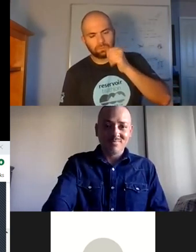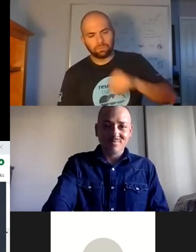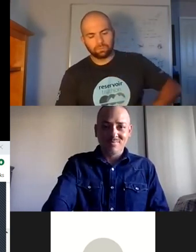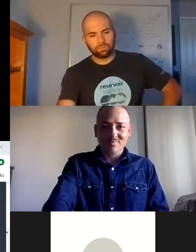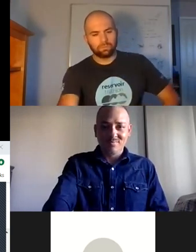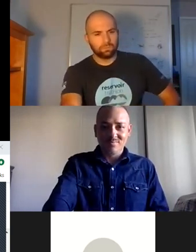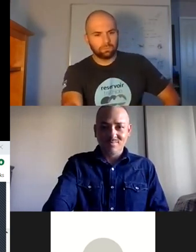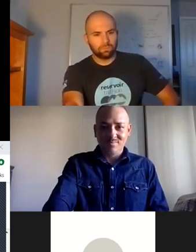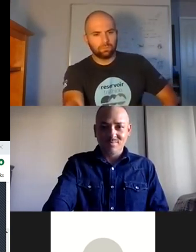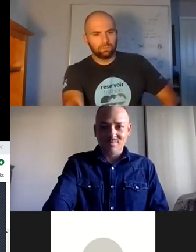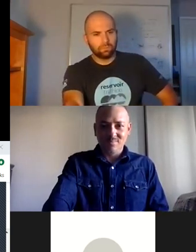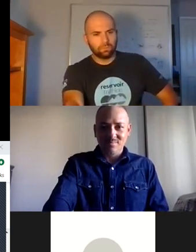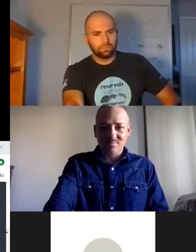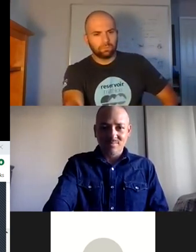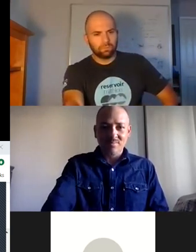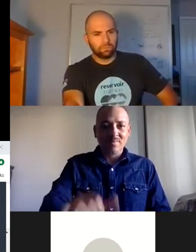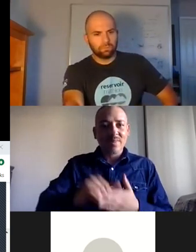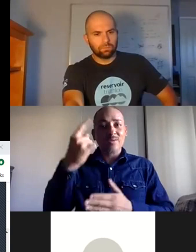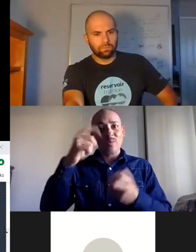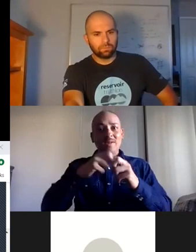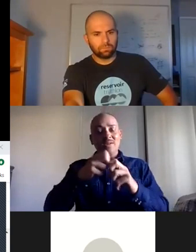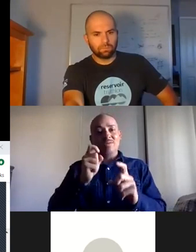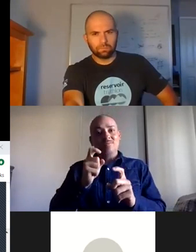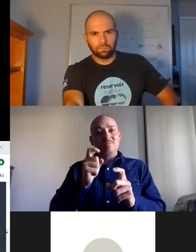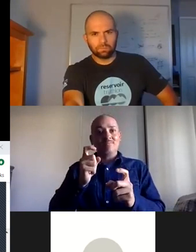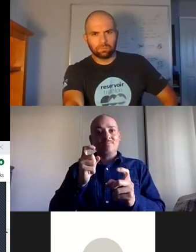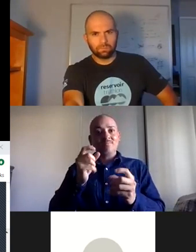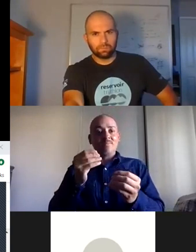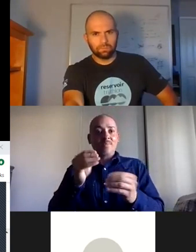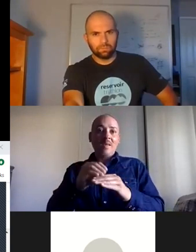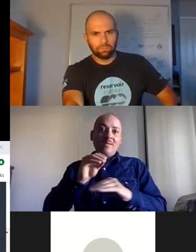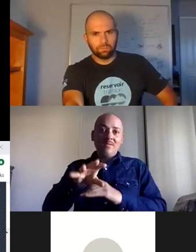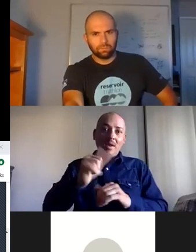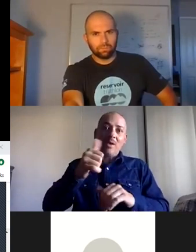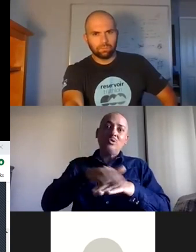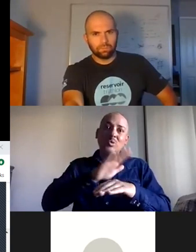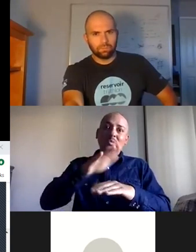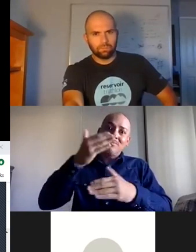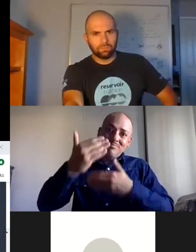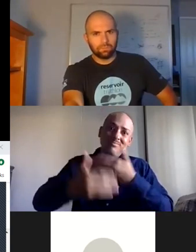one of the issues contributing to how slow its progression has been.